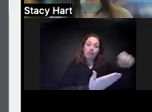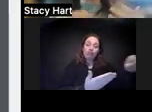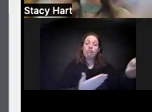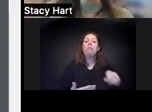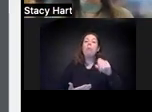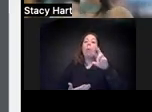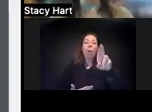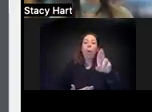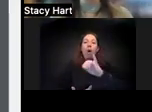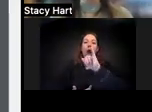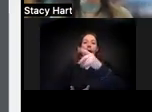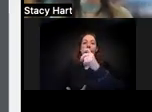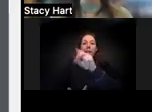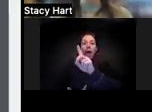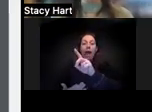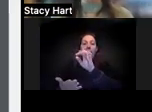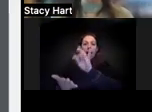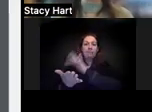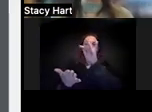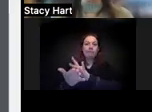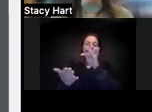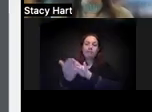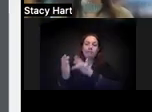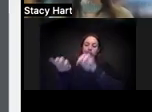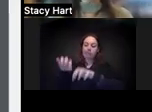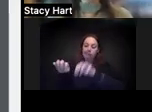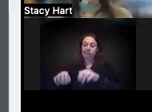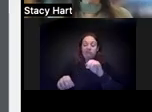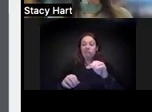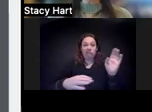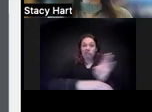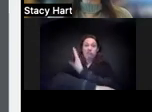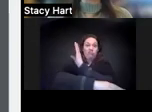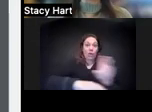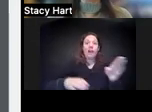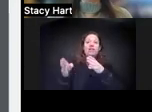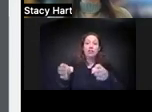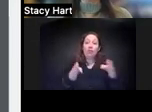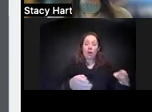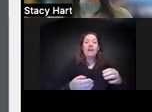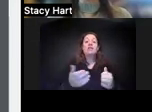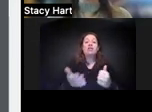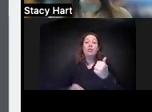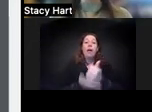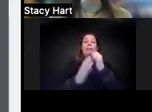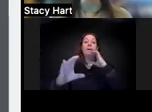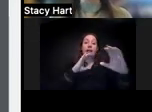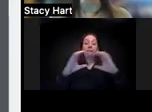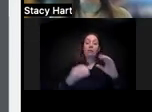can help them communicate what they want to say. And all of it is valid, but